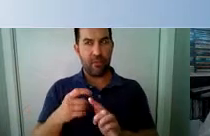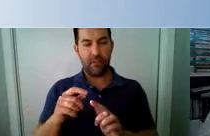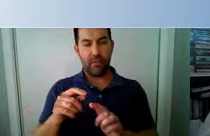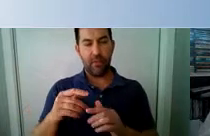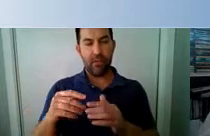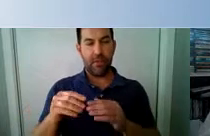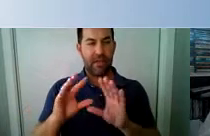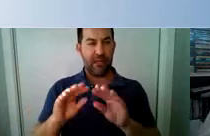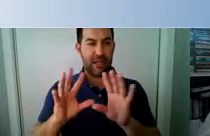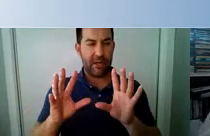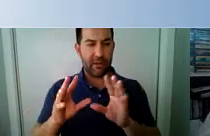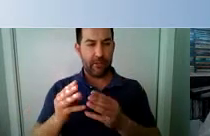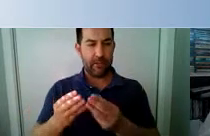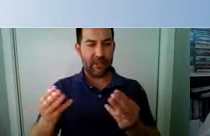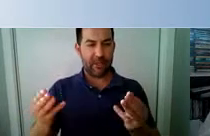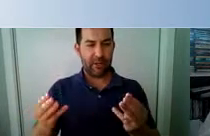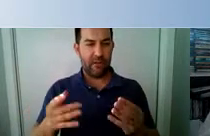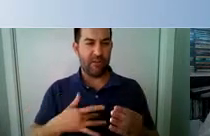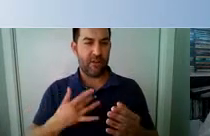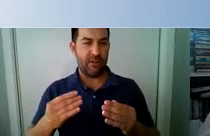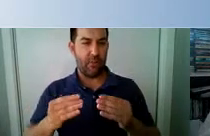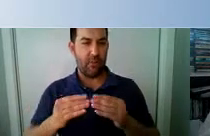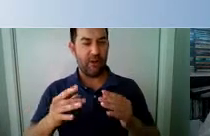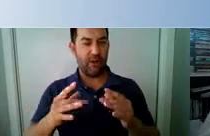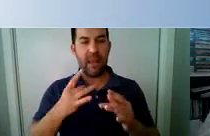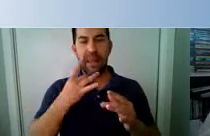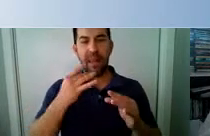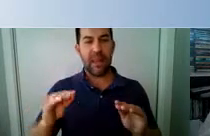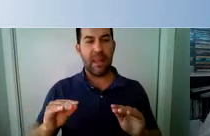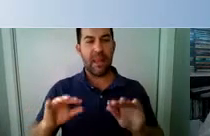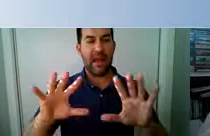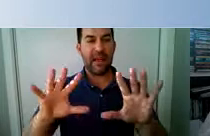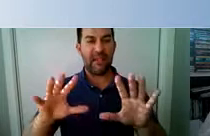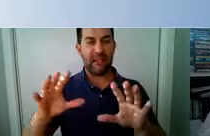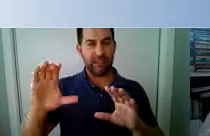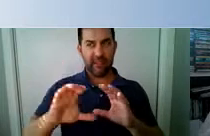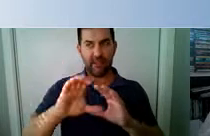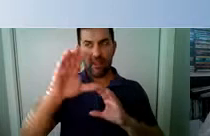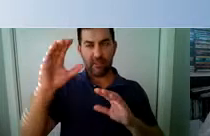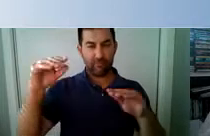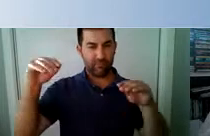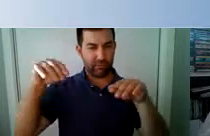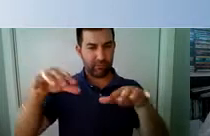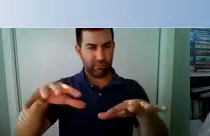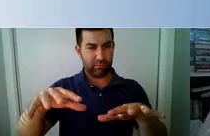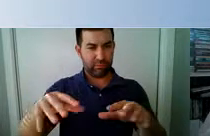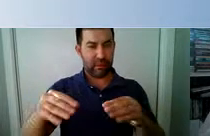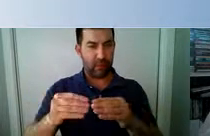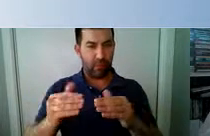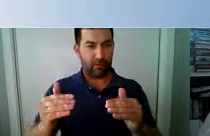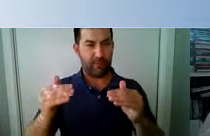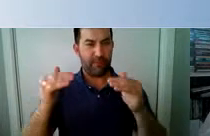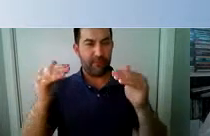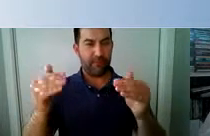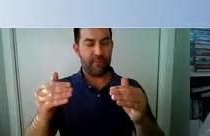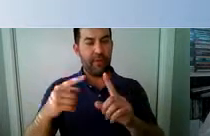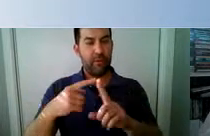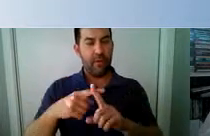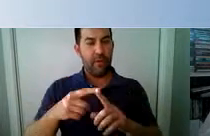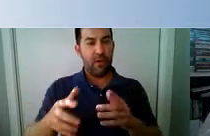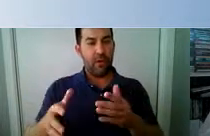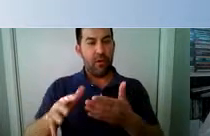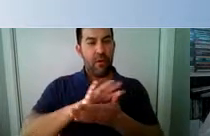translucent material that would feel much lighter and allow more natural light into the platform. And again, it would also be, not only would it cover